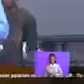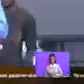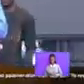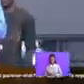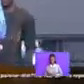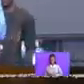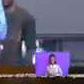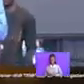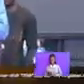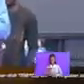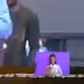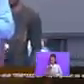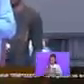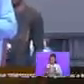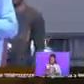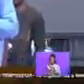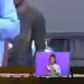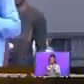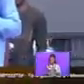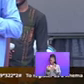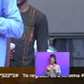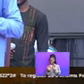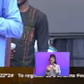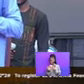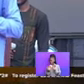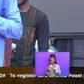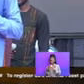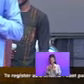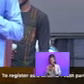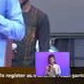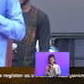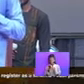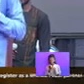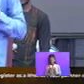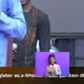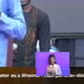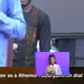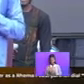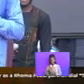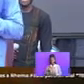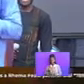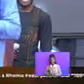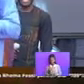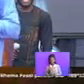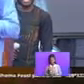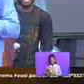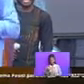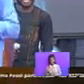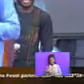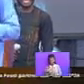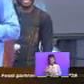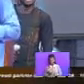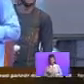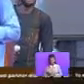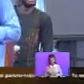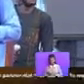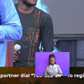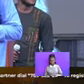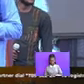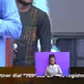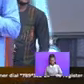pardon no it's not free I just told them now it's 15 it's 1,5 they say is,